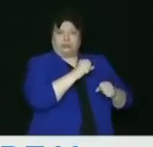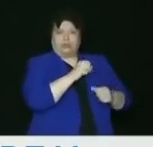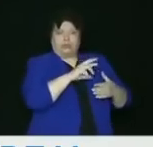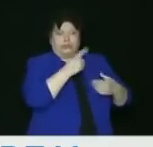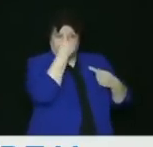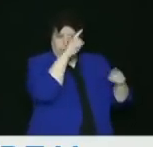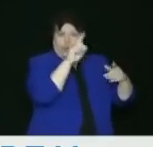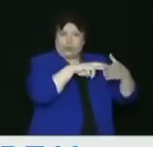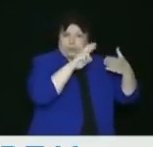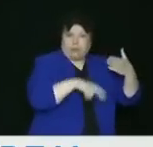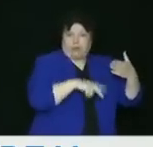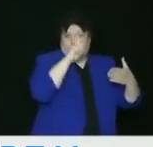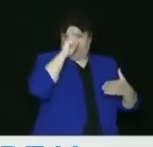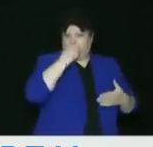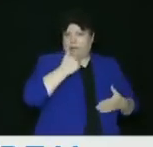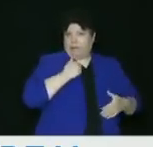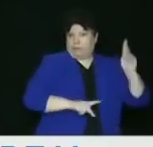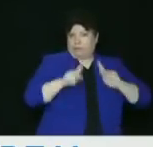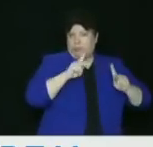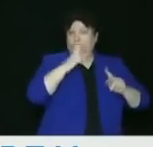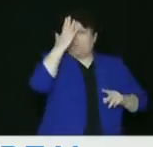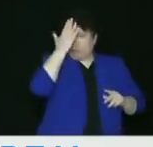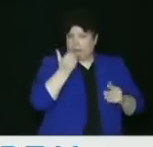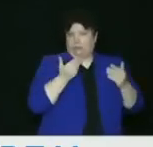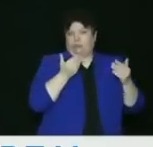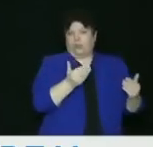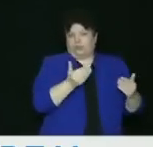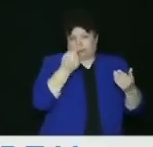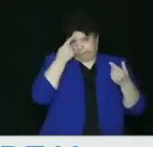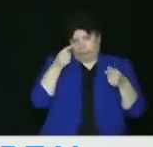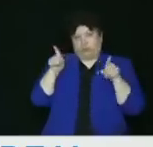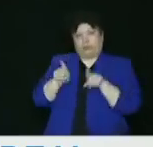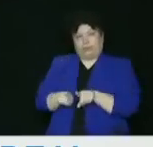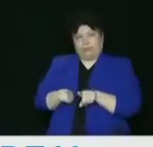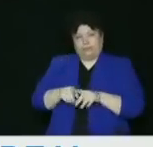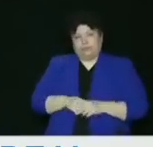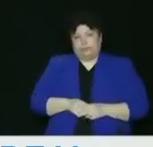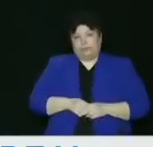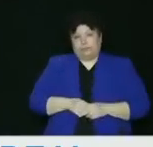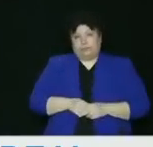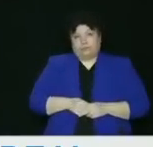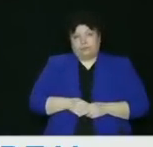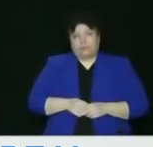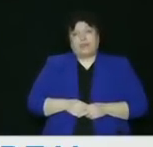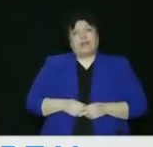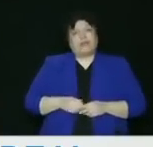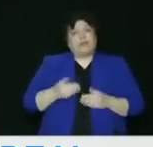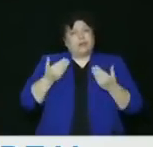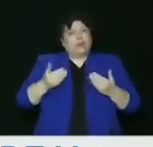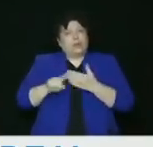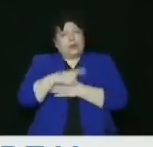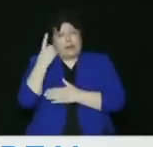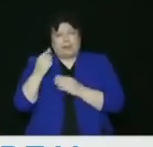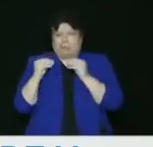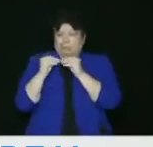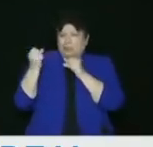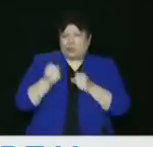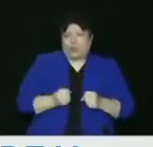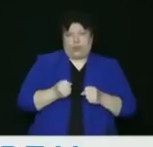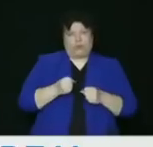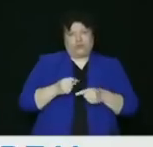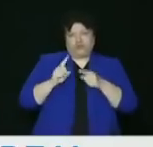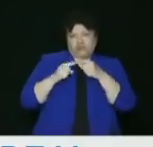we that is why we came to this agreement. When increasing polarization, dysfunction,